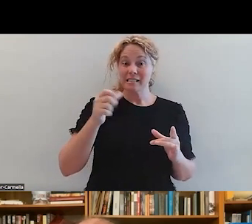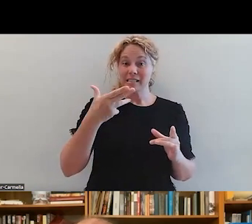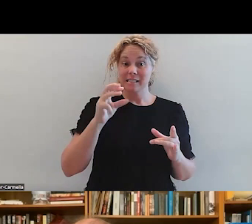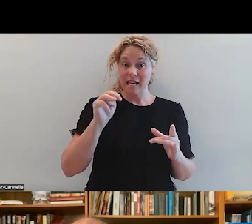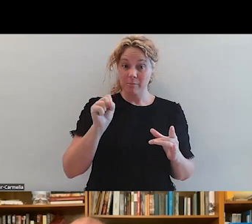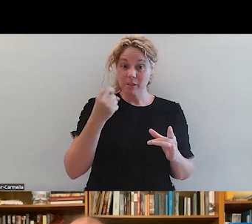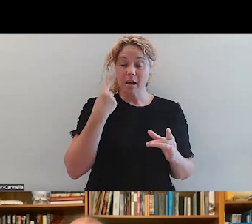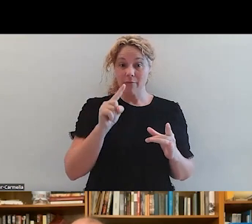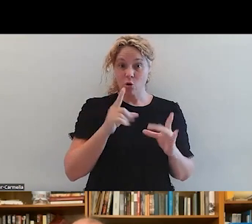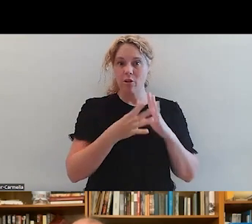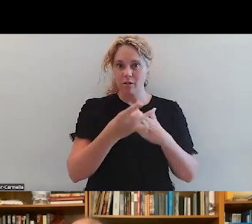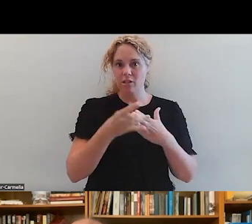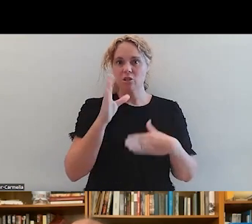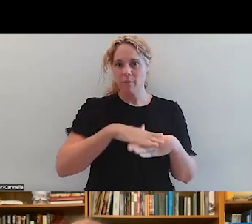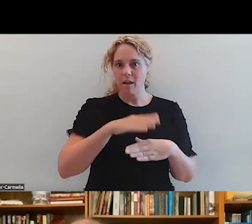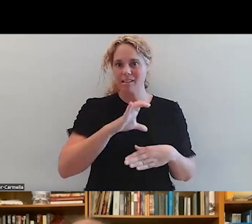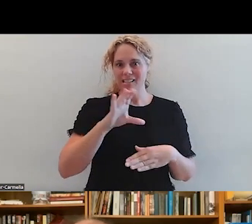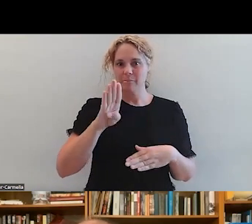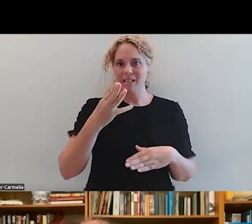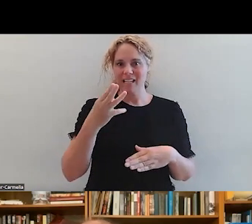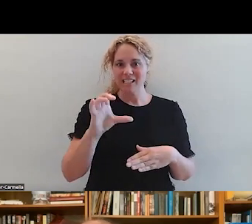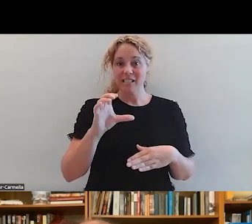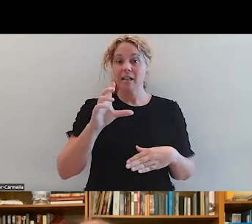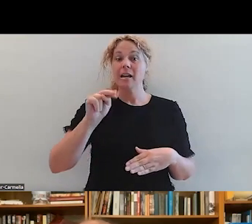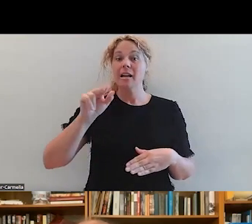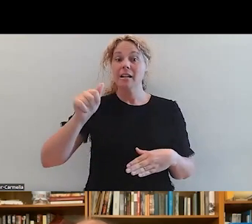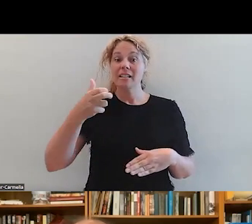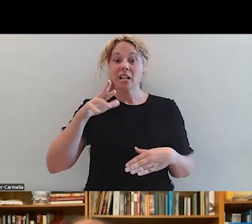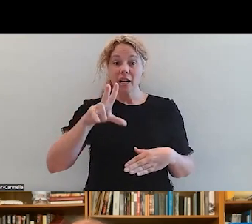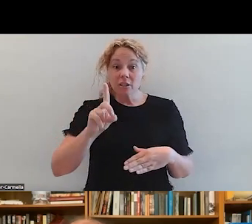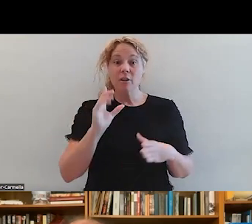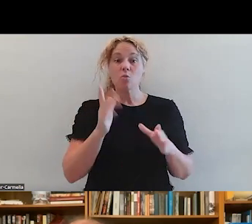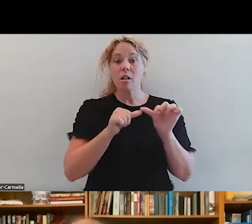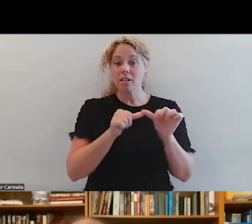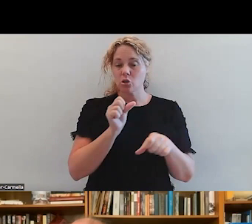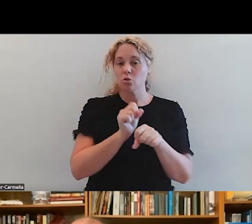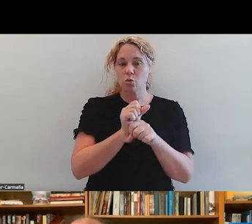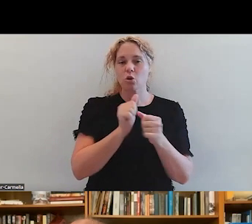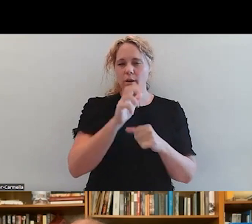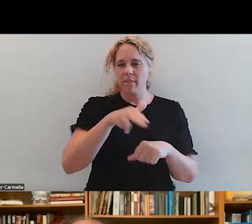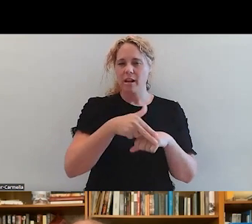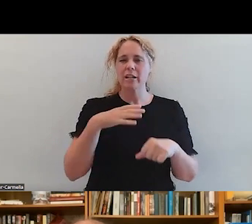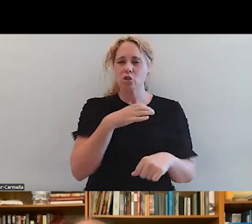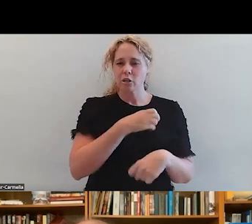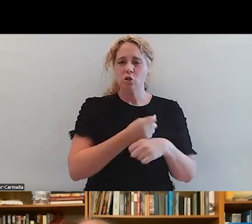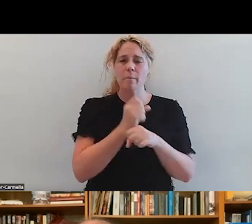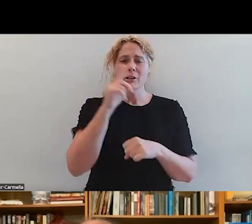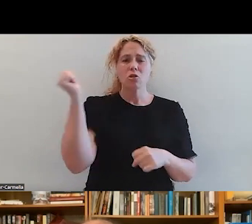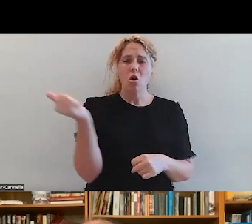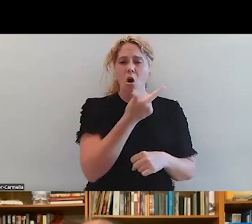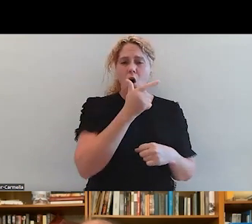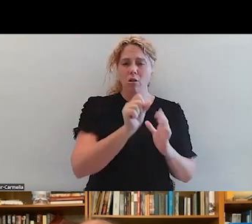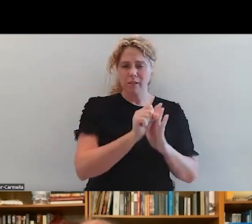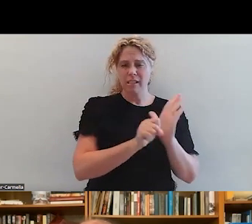on the CCBHCs. NASHFID will continue to work with SAMHSA and National Council to make sure that all states are aware